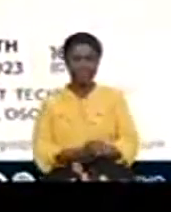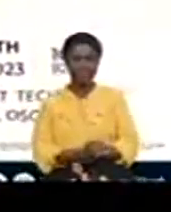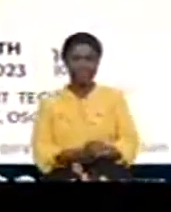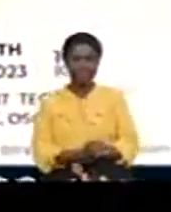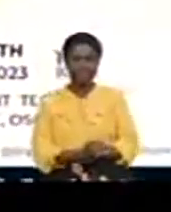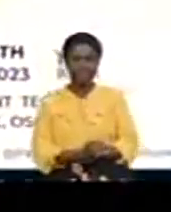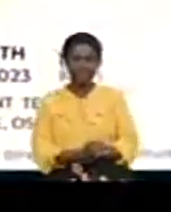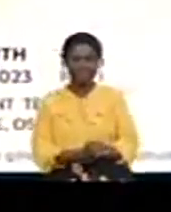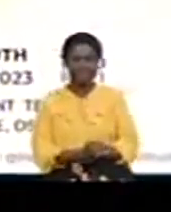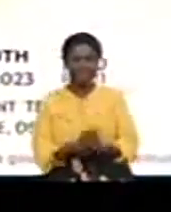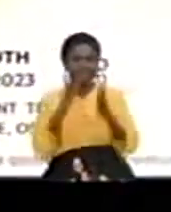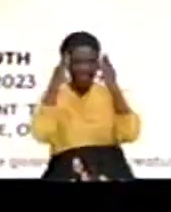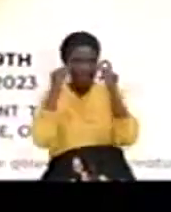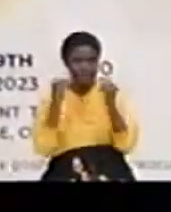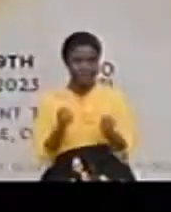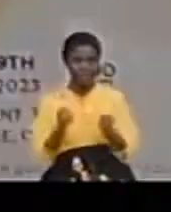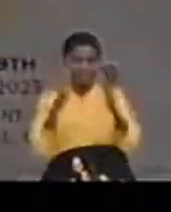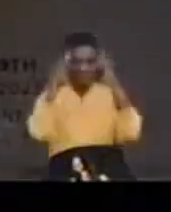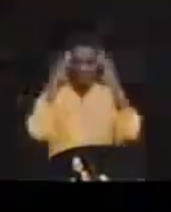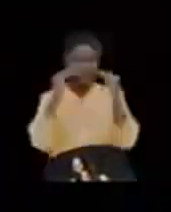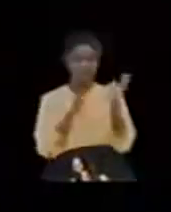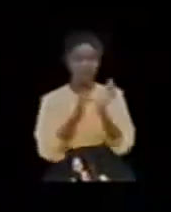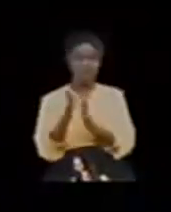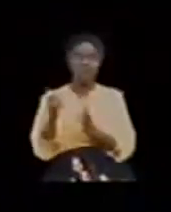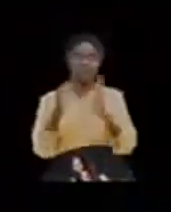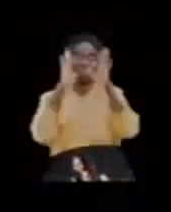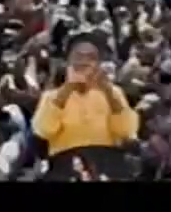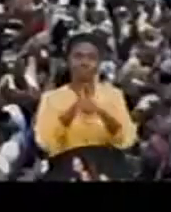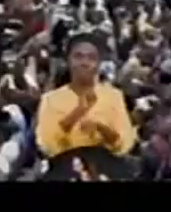Experience Jesus, the miracle worker.